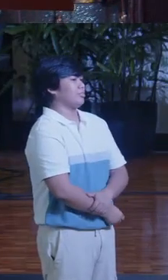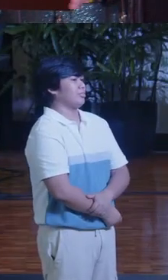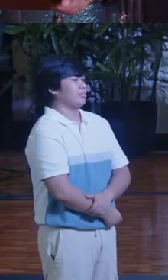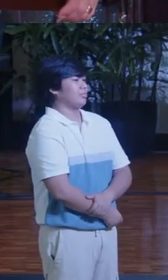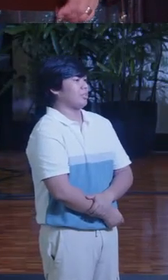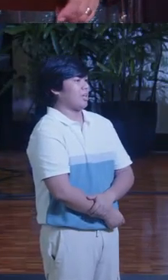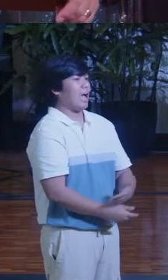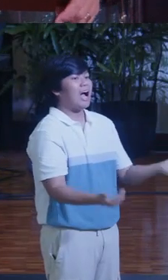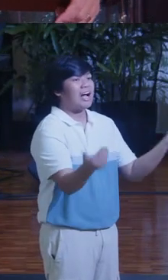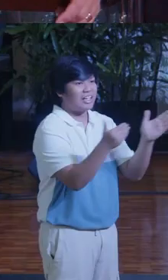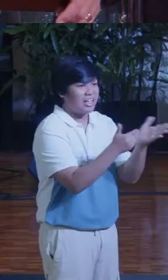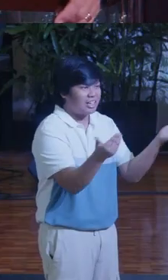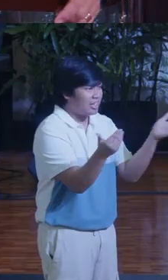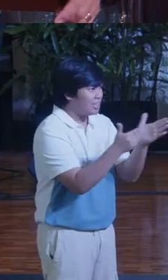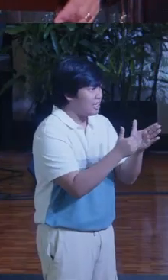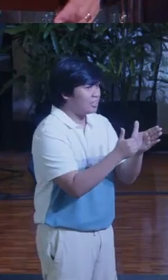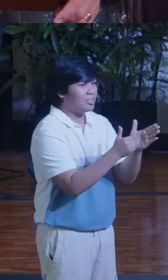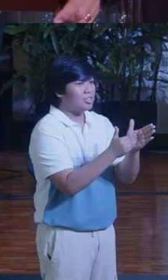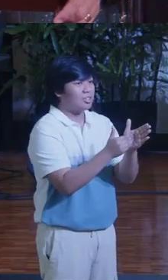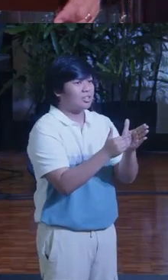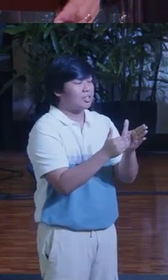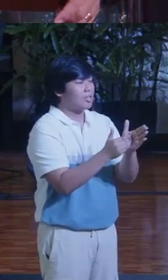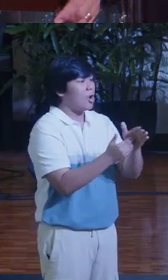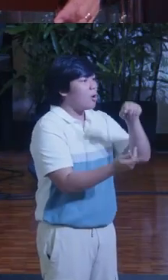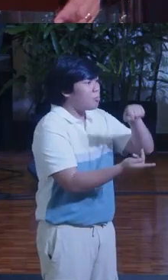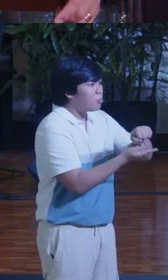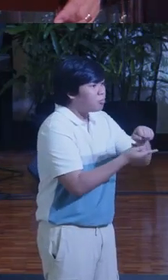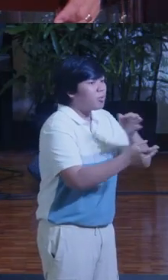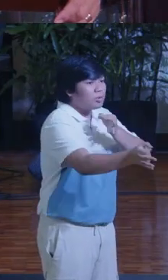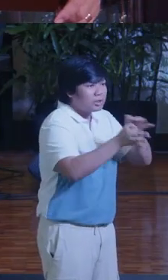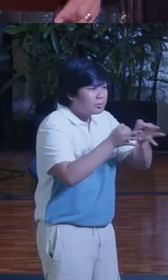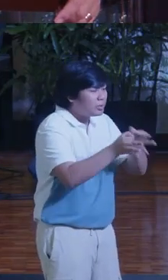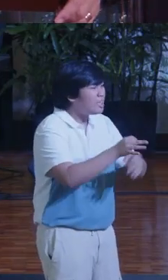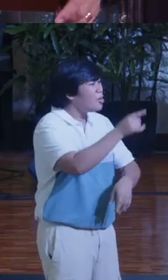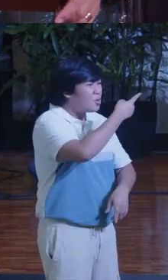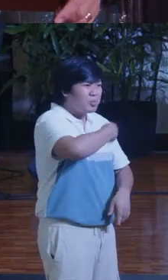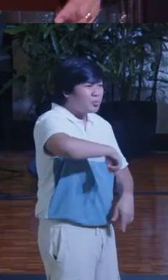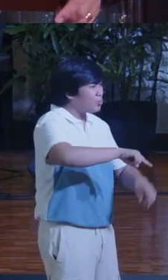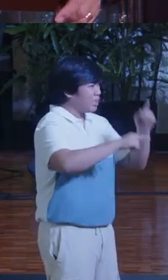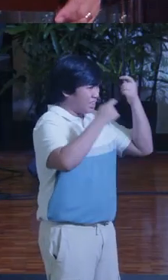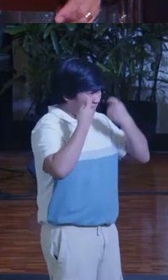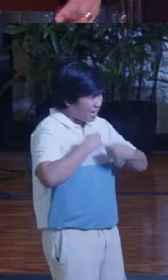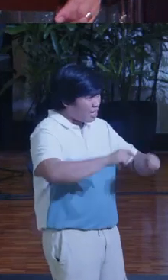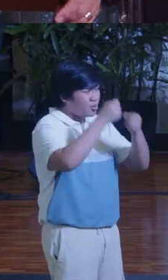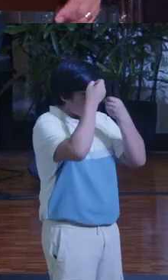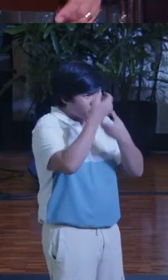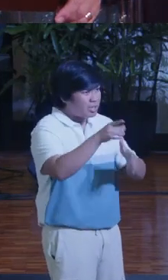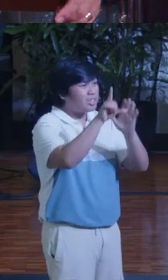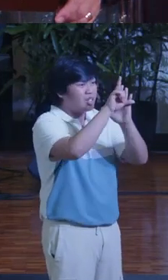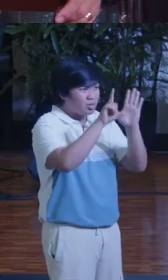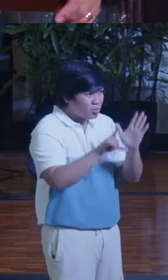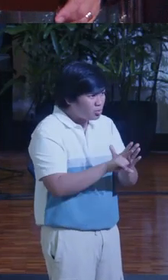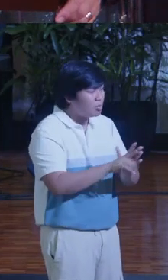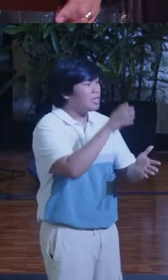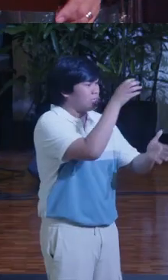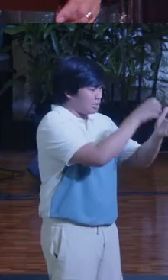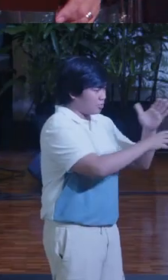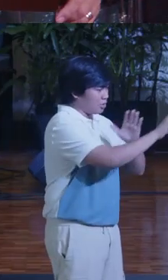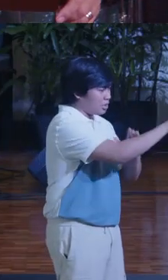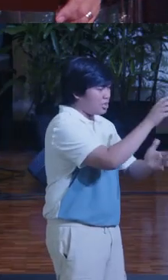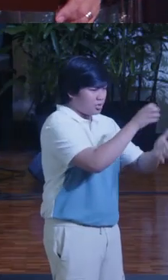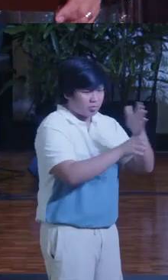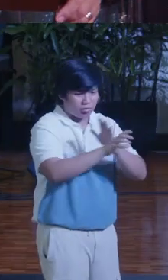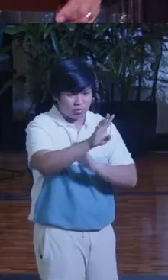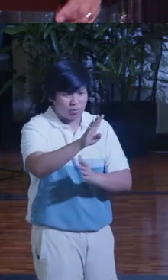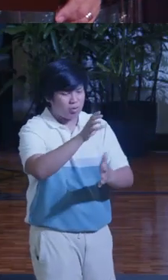At paulit-ulit niyang ina-argue yung point na yon sa chapter 3, sa chapter